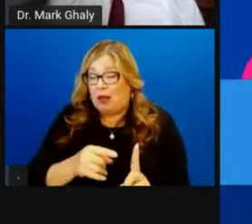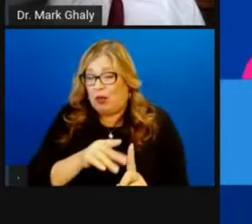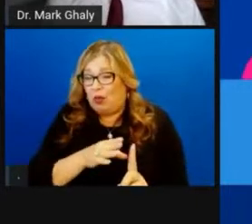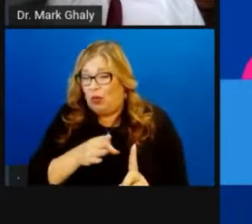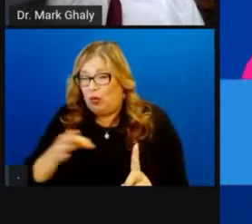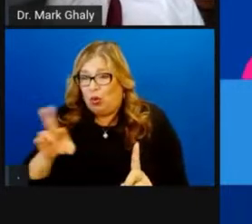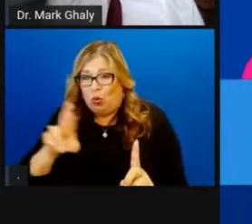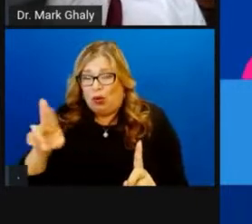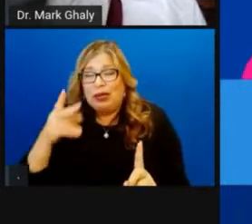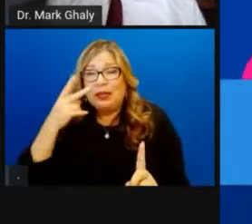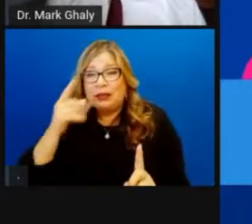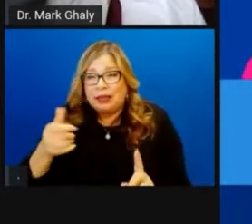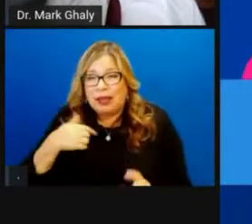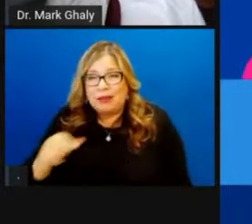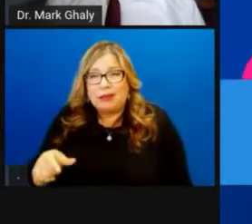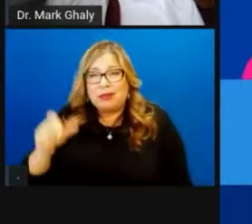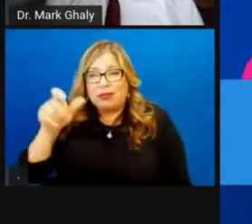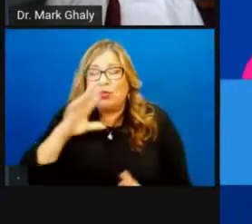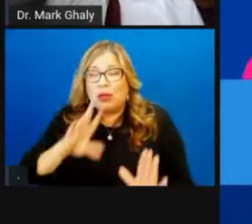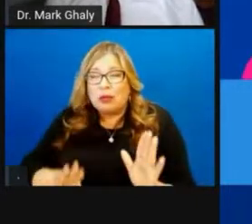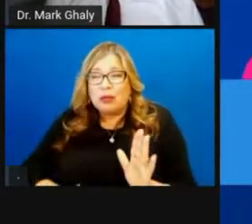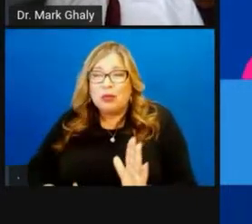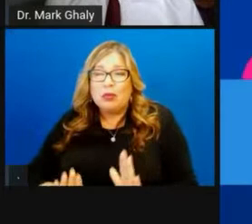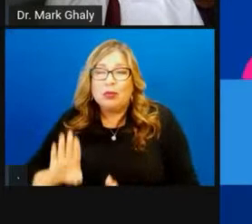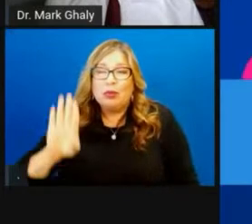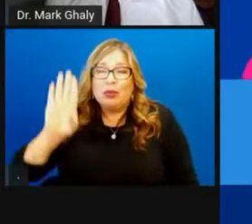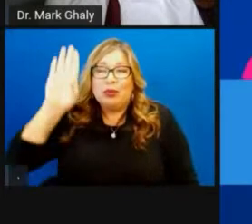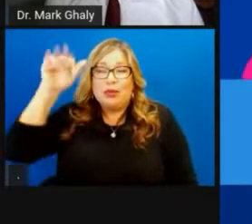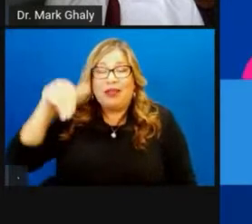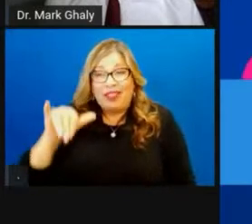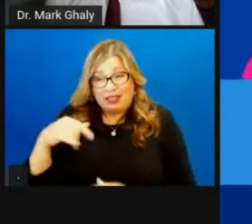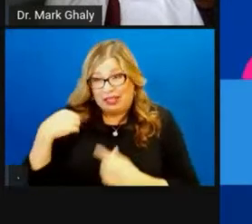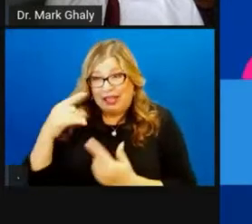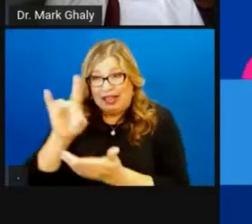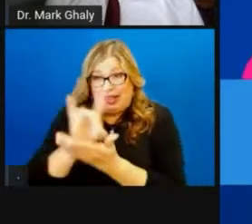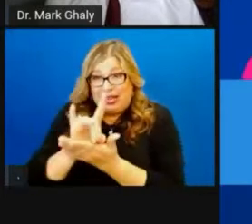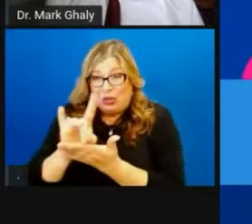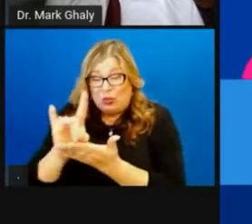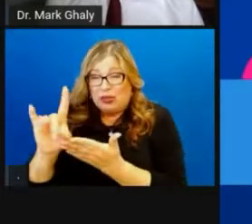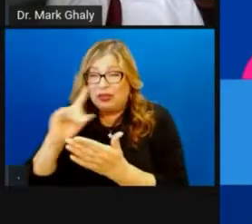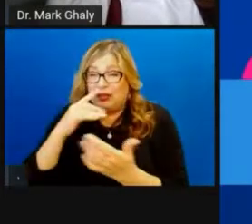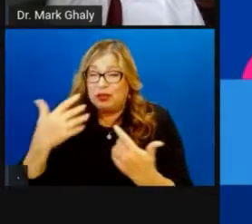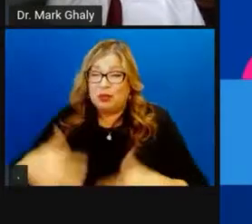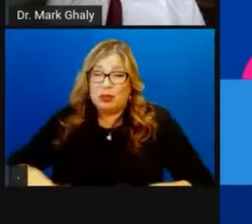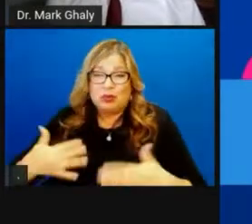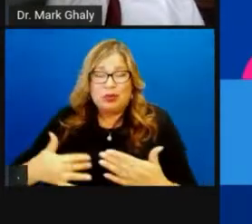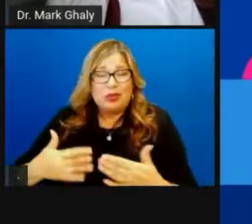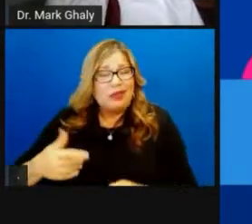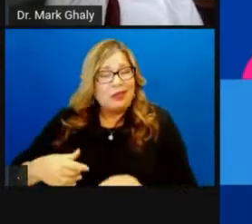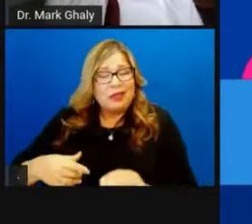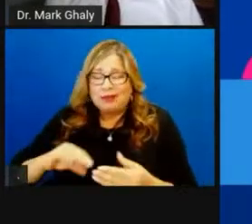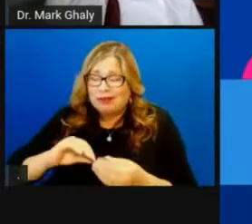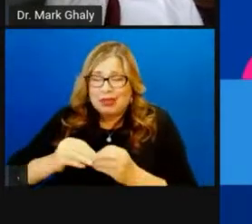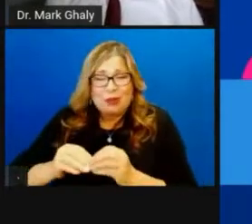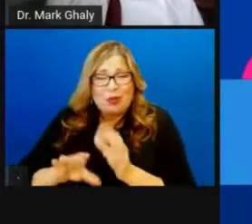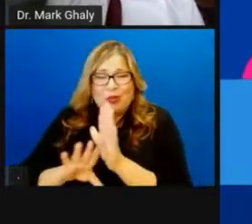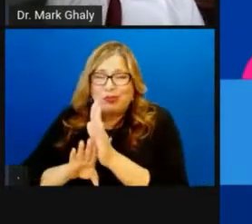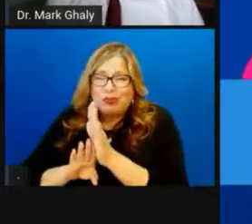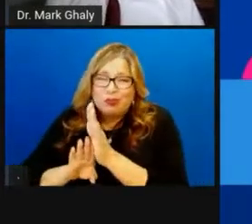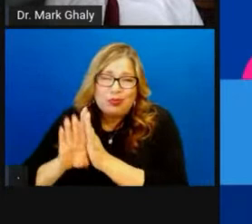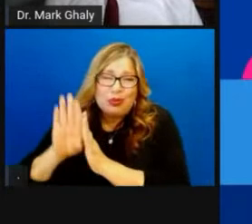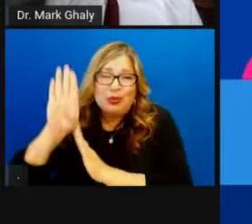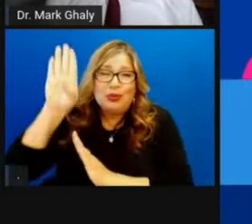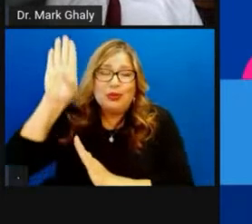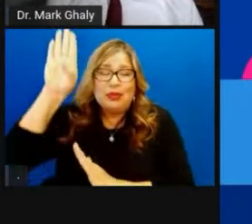past 8 weeks, you see this tremendous, steep, incredibly high curve that goes straight up and